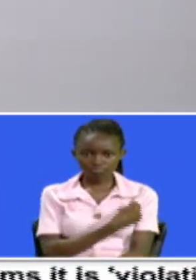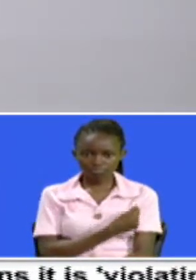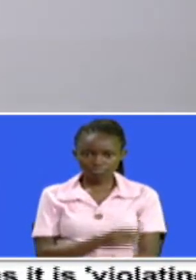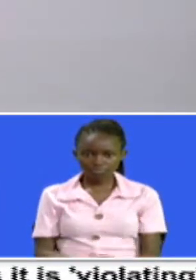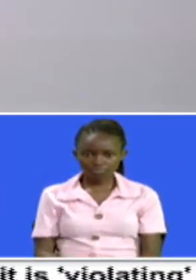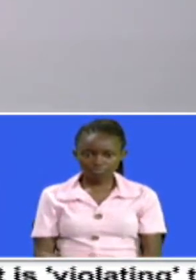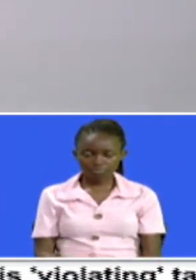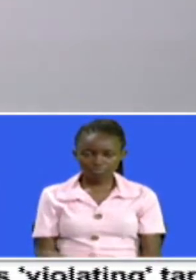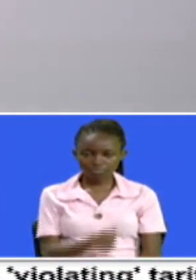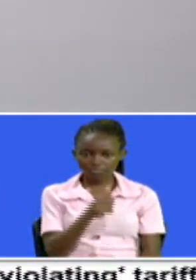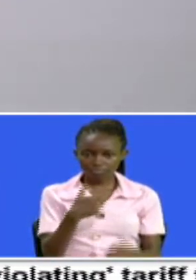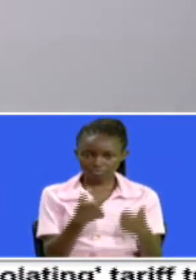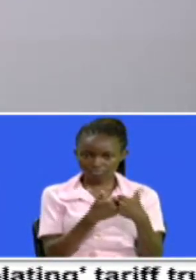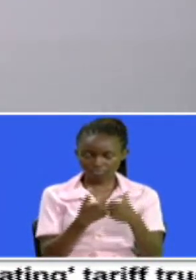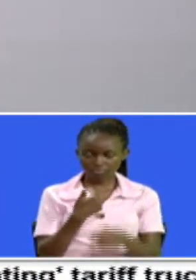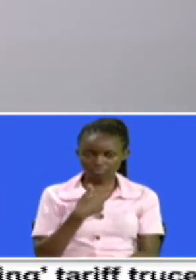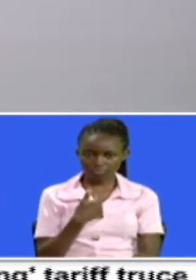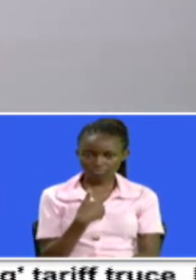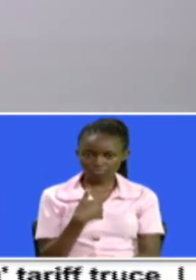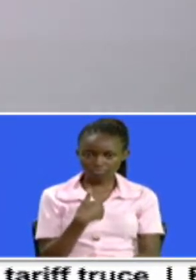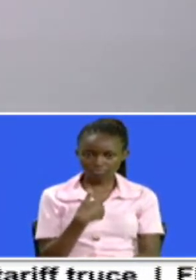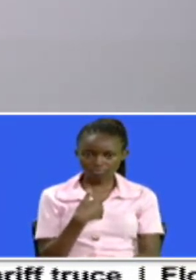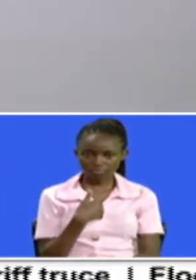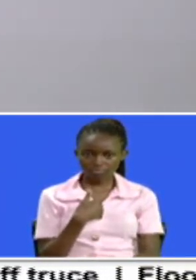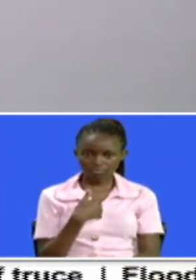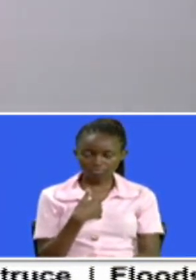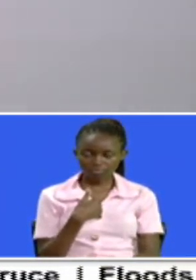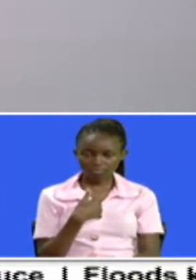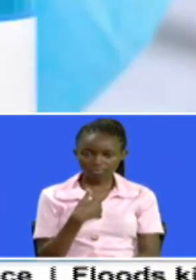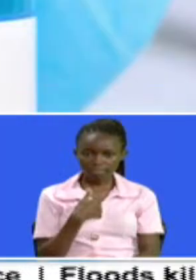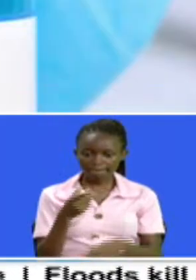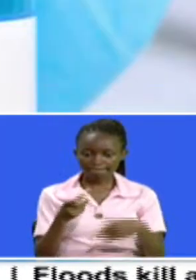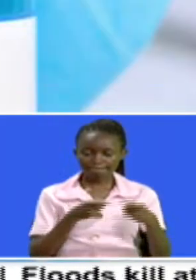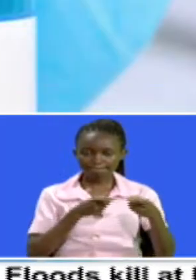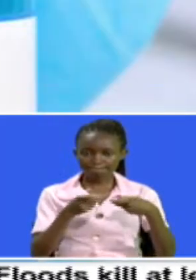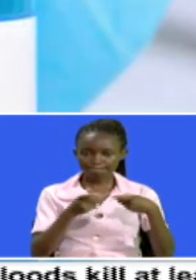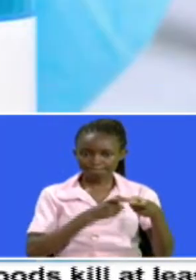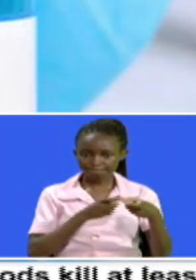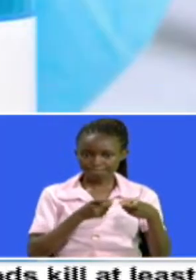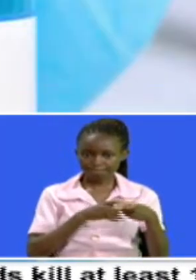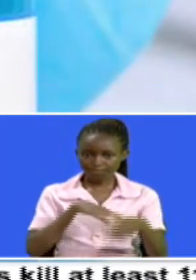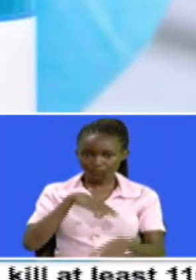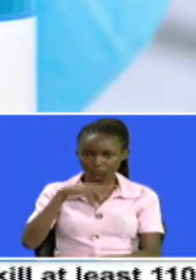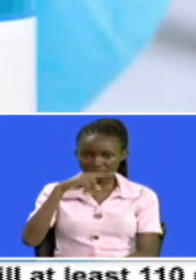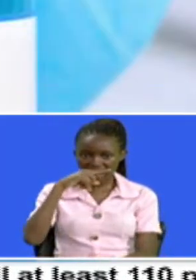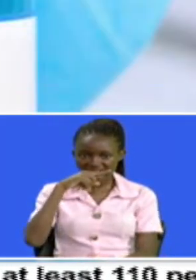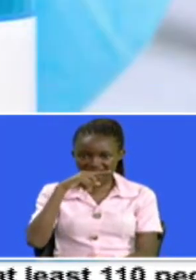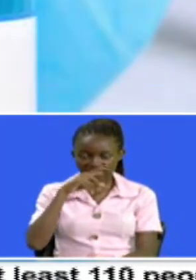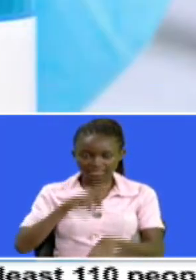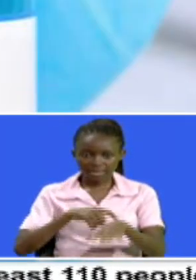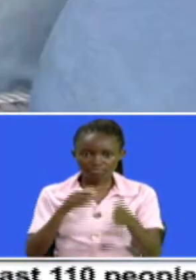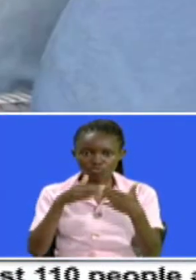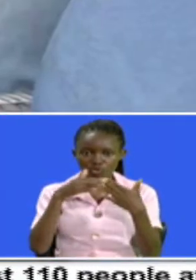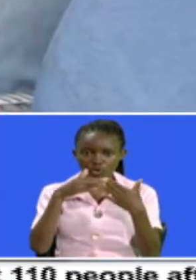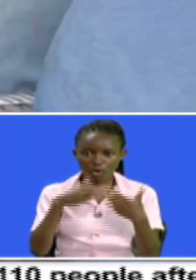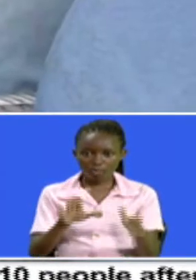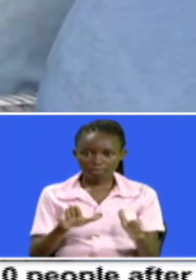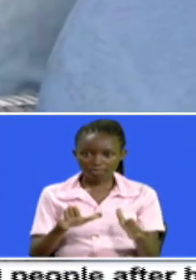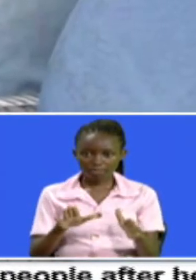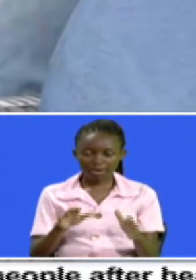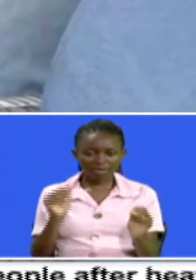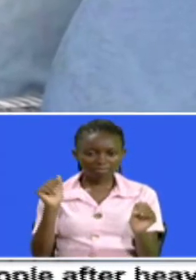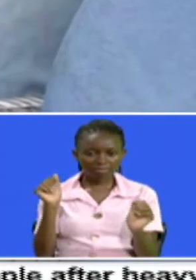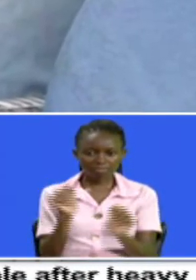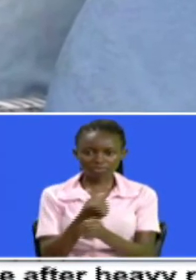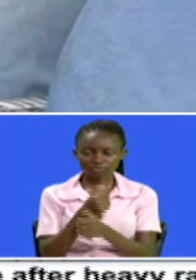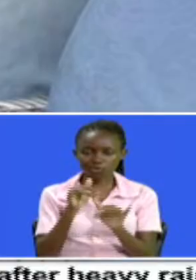of the challenges that continues to hamper rabies elimination and control is the fact that once opened, vials cannot be